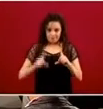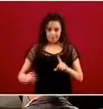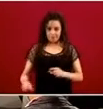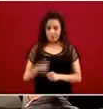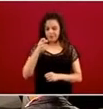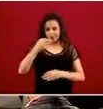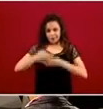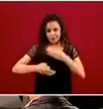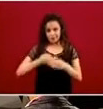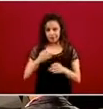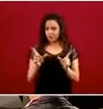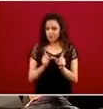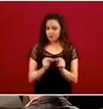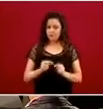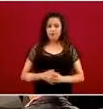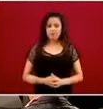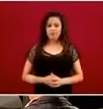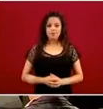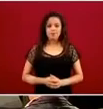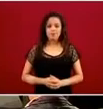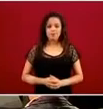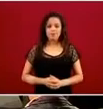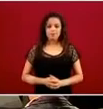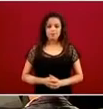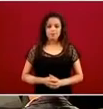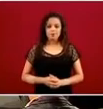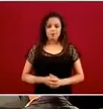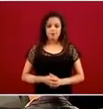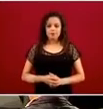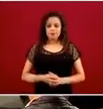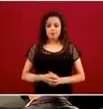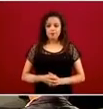So that would be all on my side. Thank you.